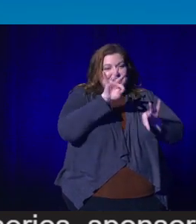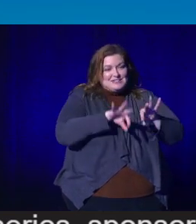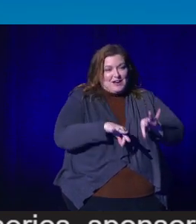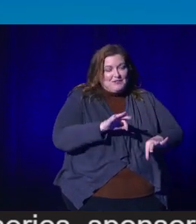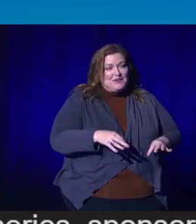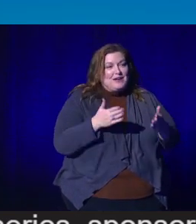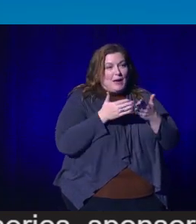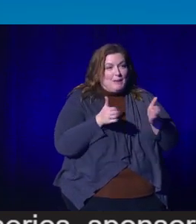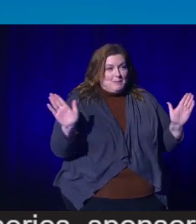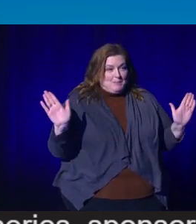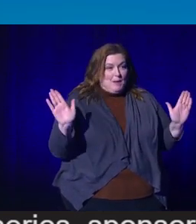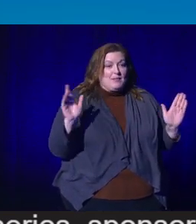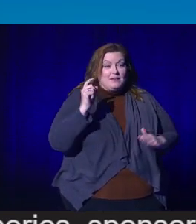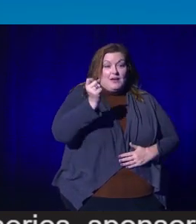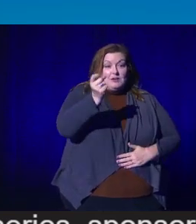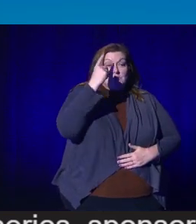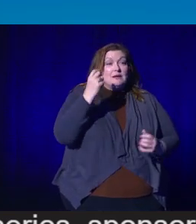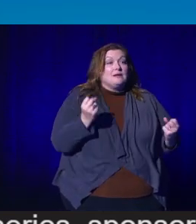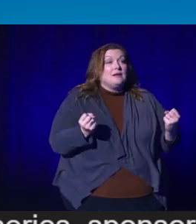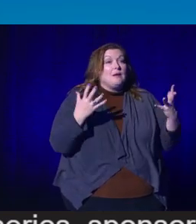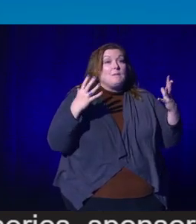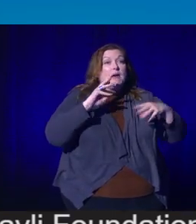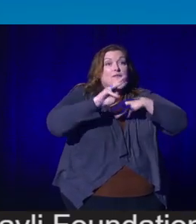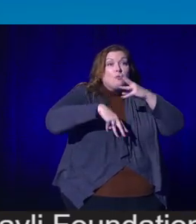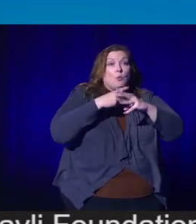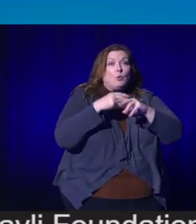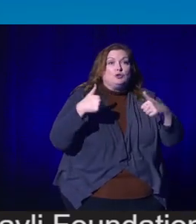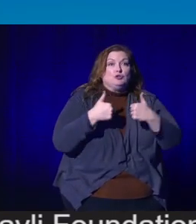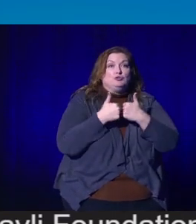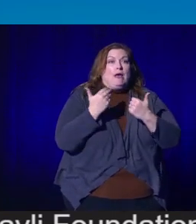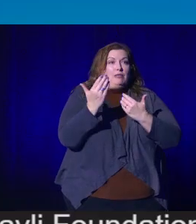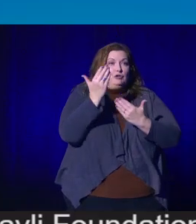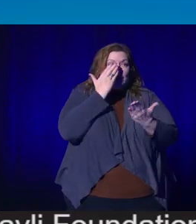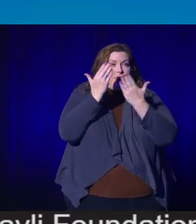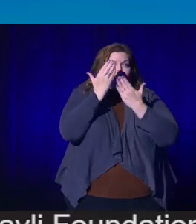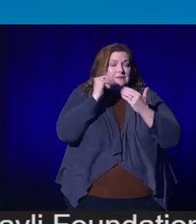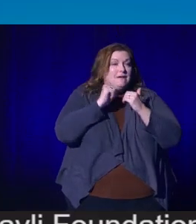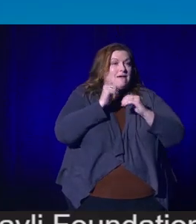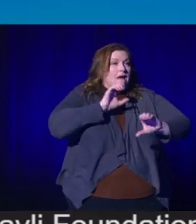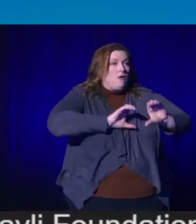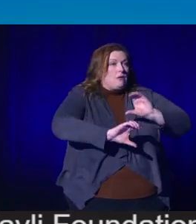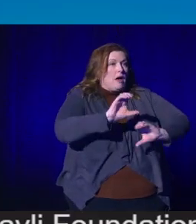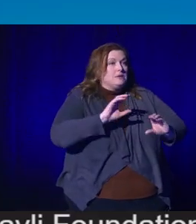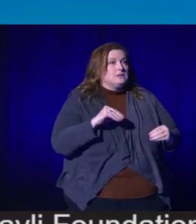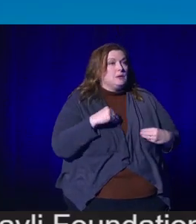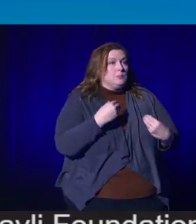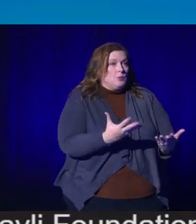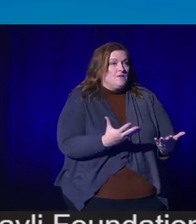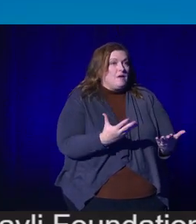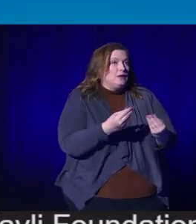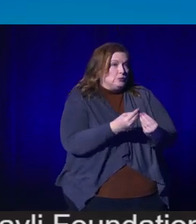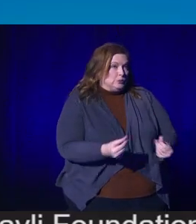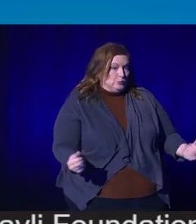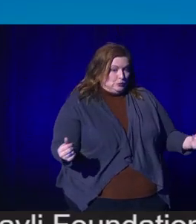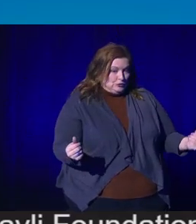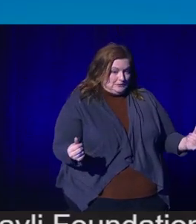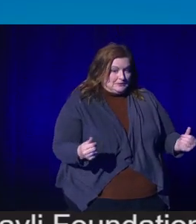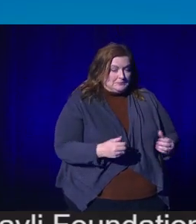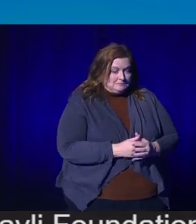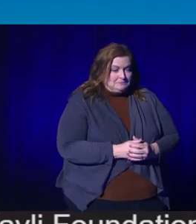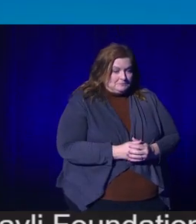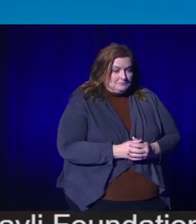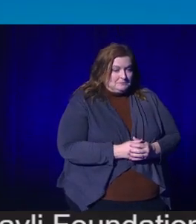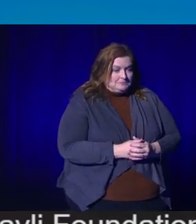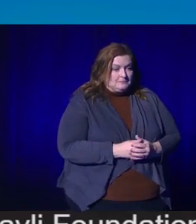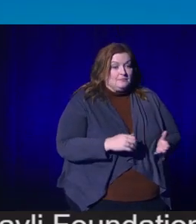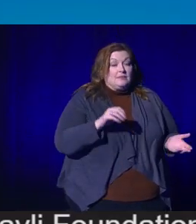public understanding of many of the world's challenges and how chemistry provides solutions.